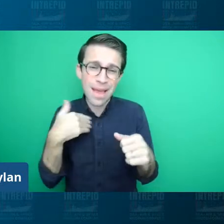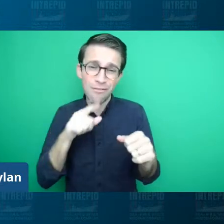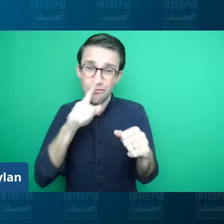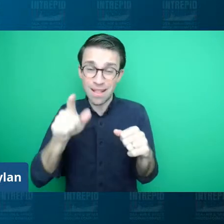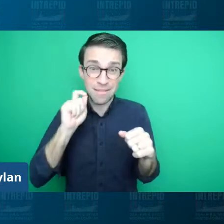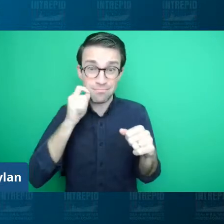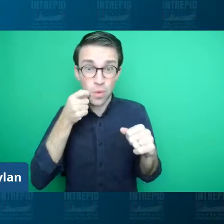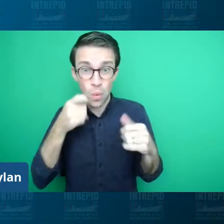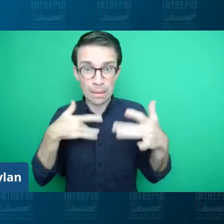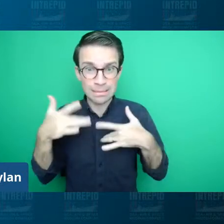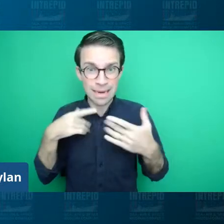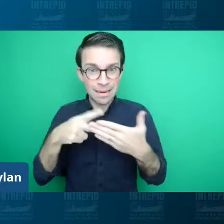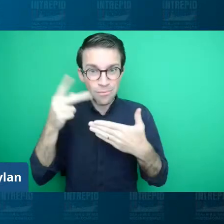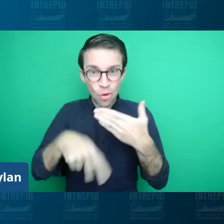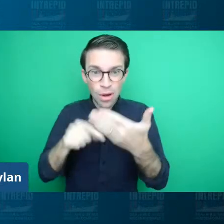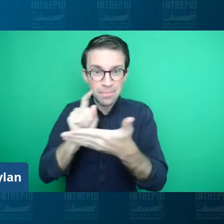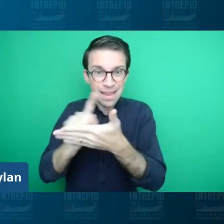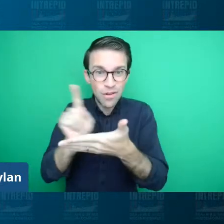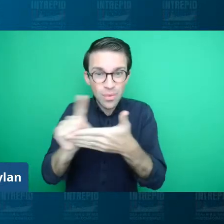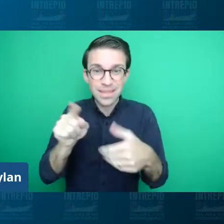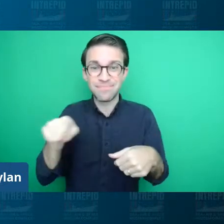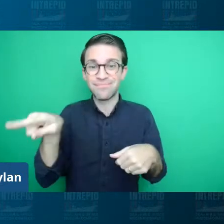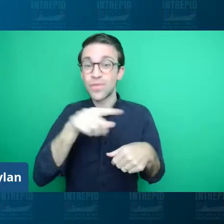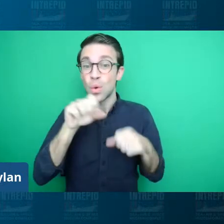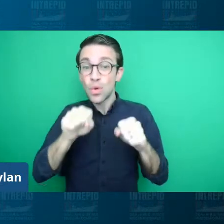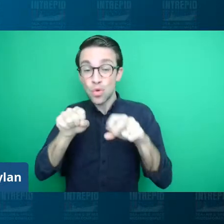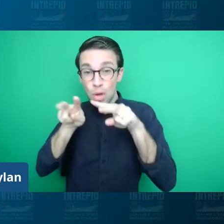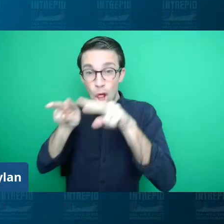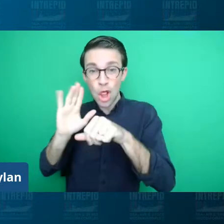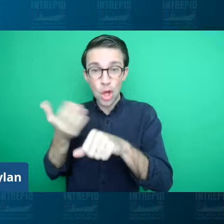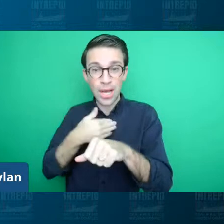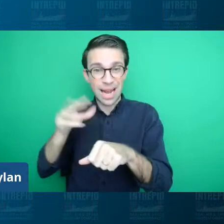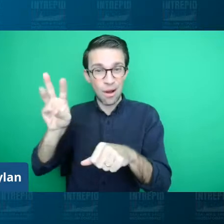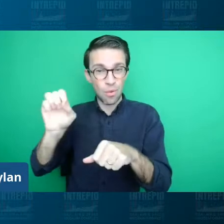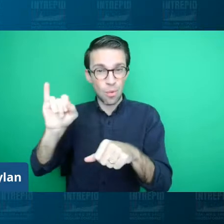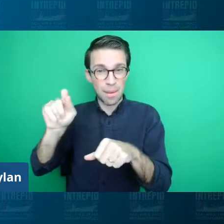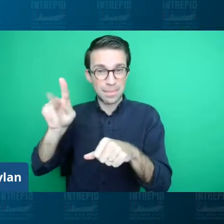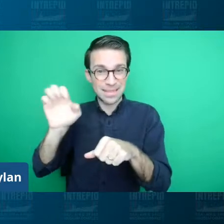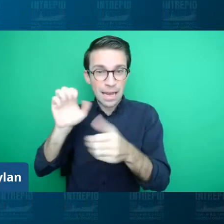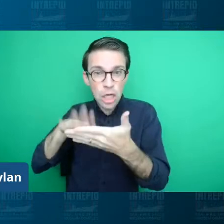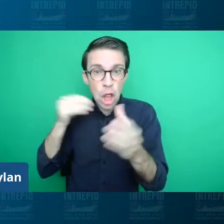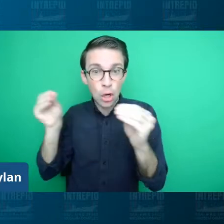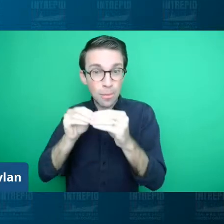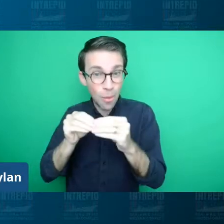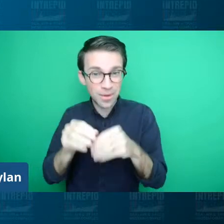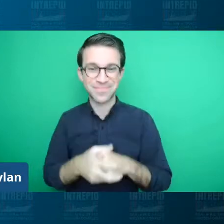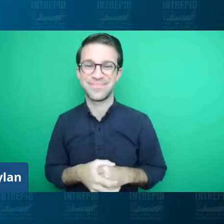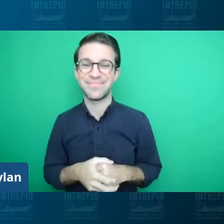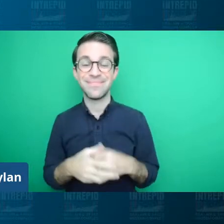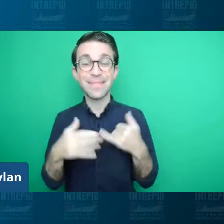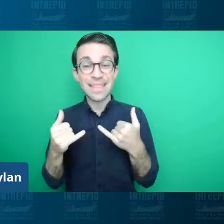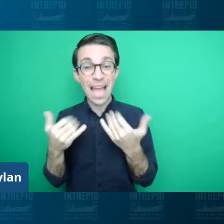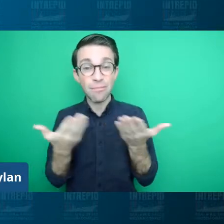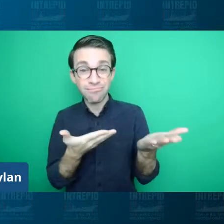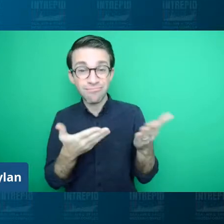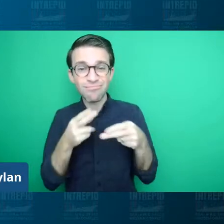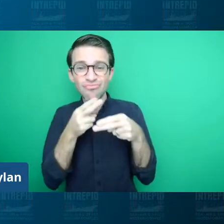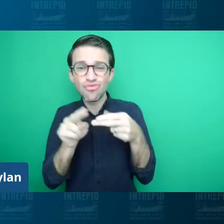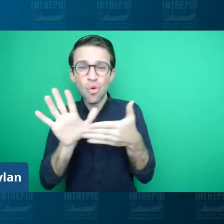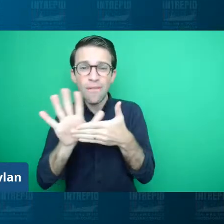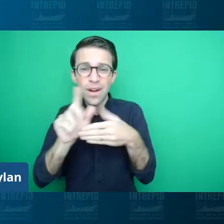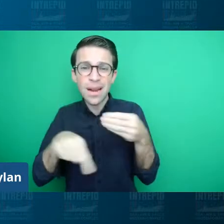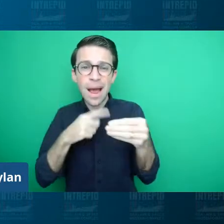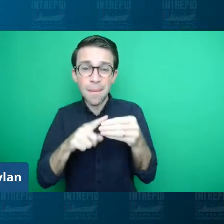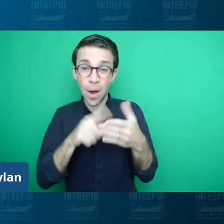So you can go to our website, intrepidmuseum.org, to learn more at any time. And now, here is a little video about some of the great things that